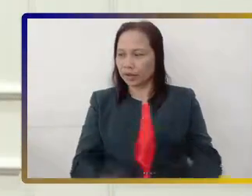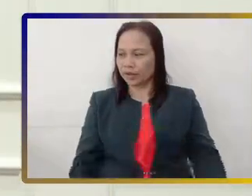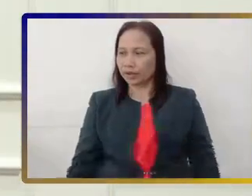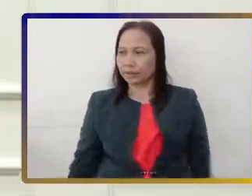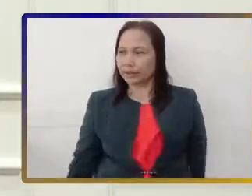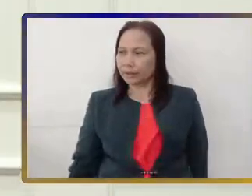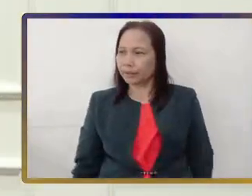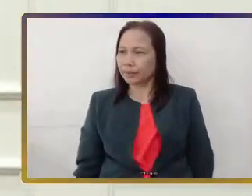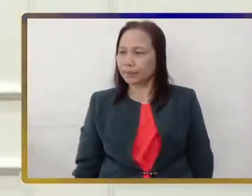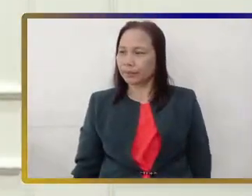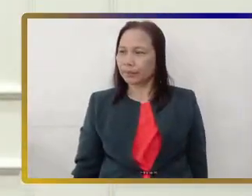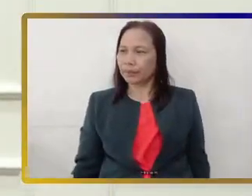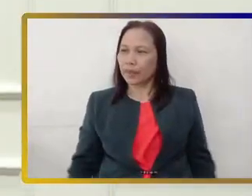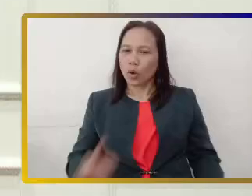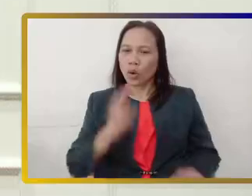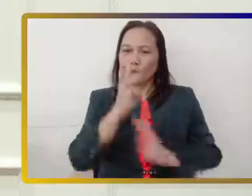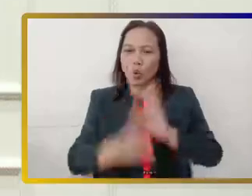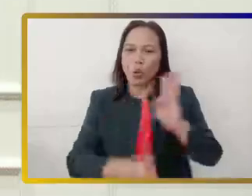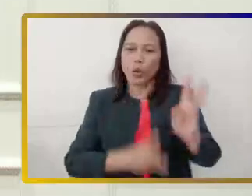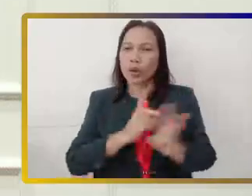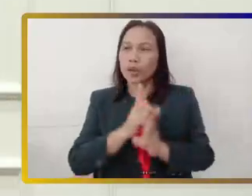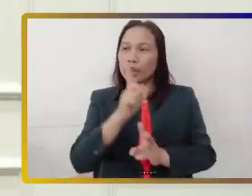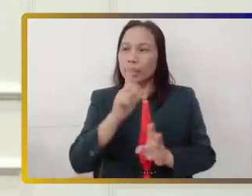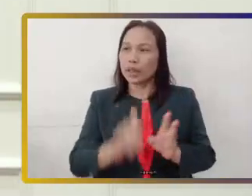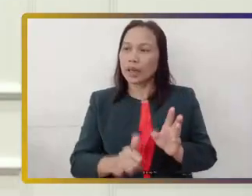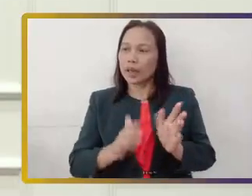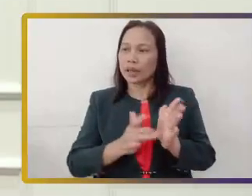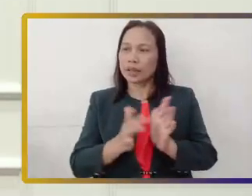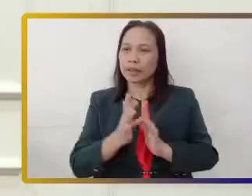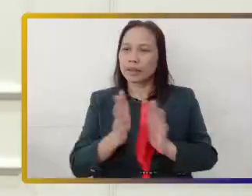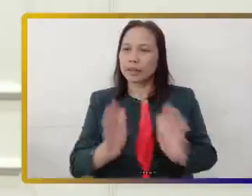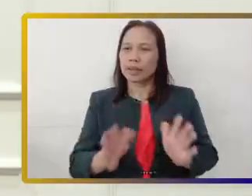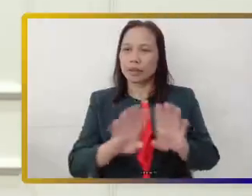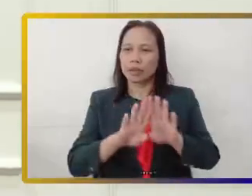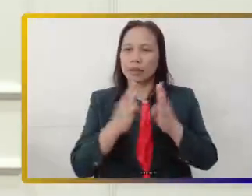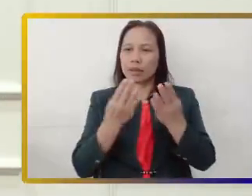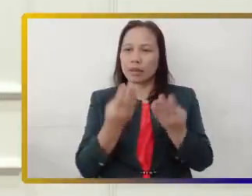foundational worldly christianity biblical